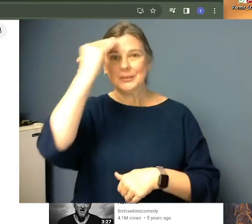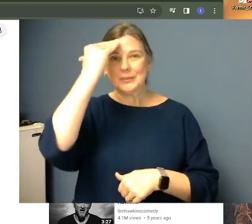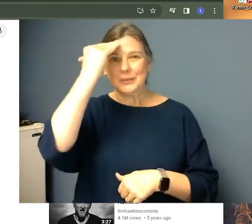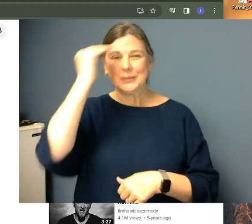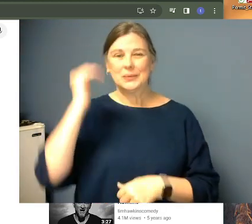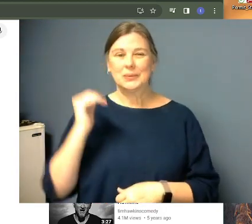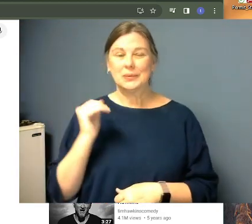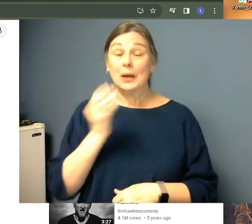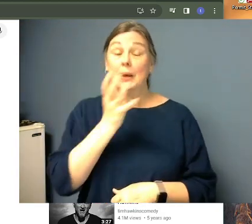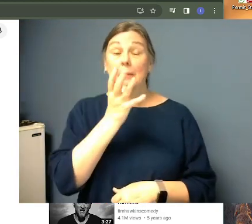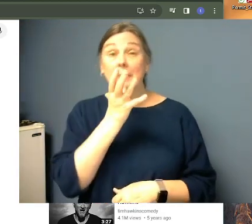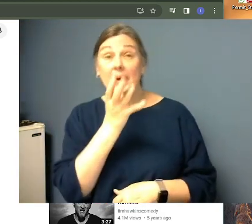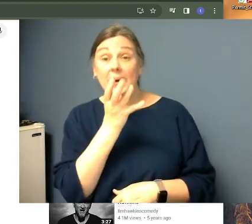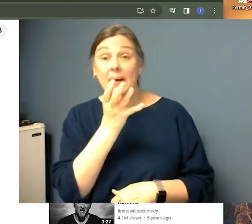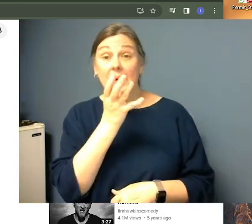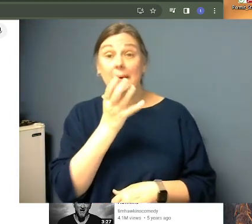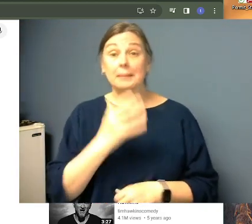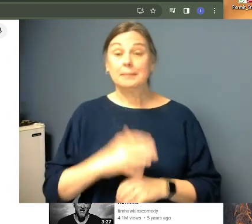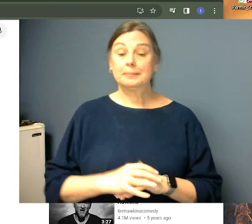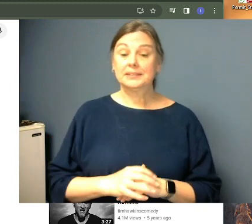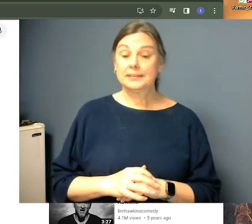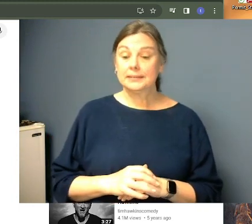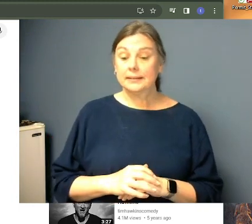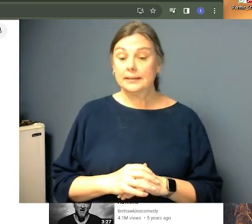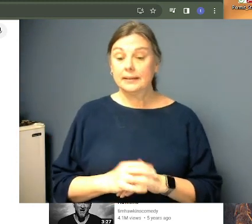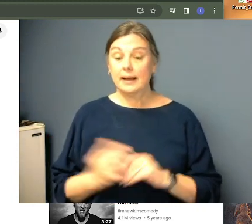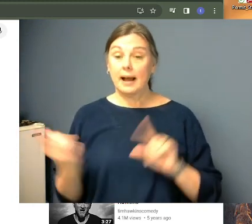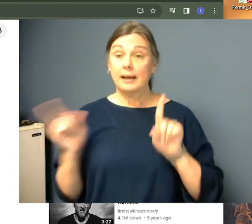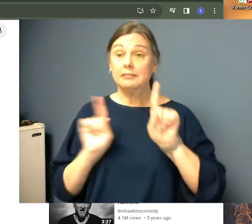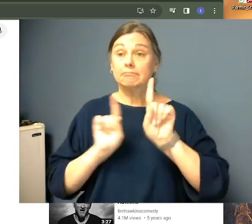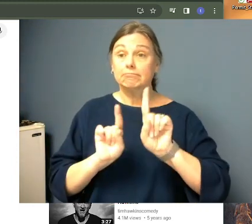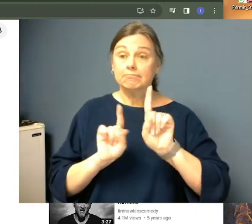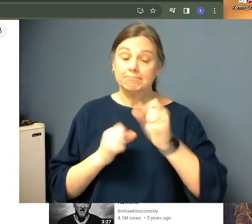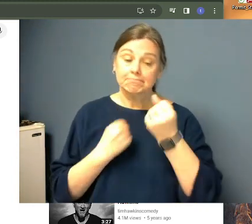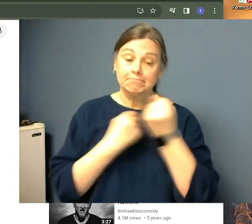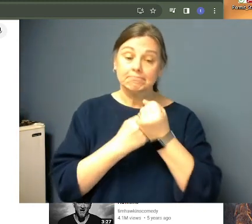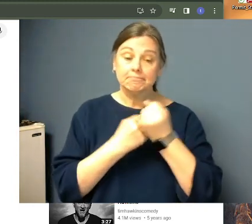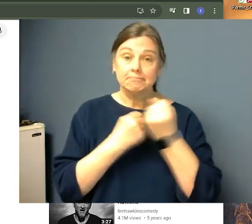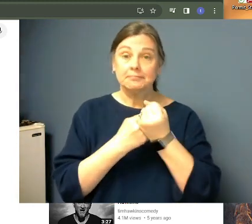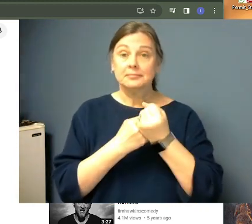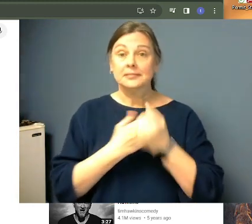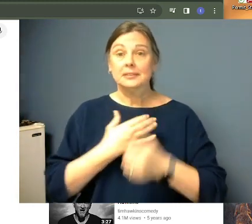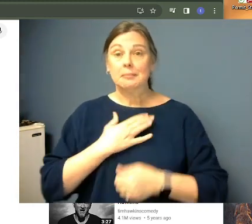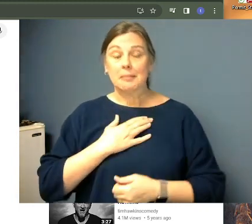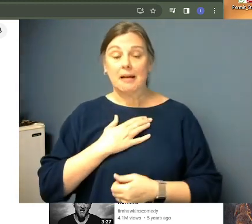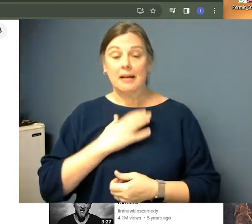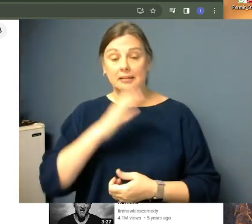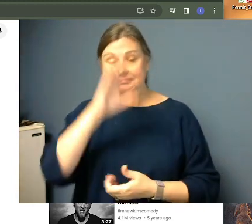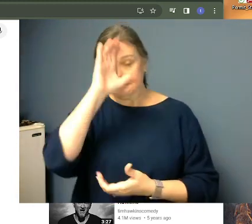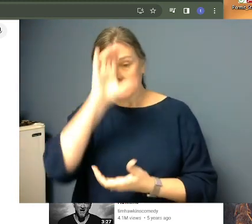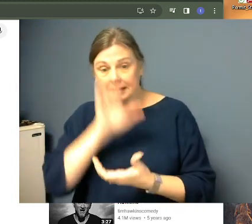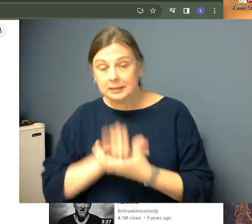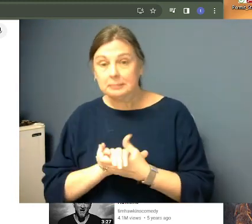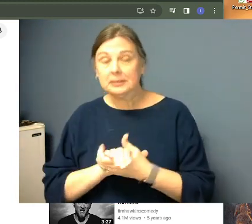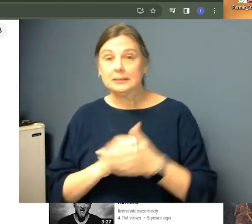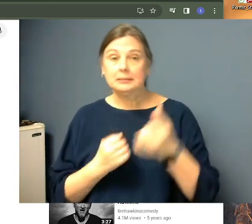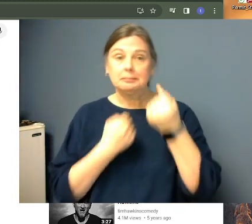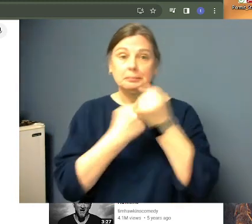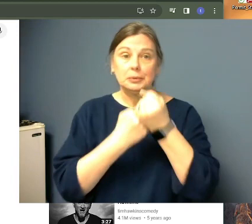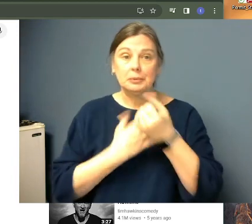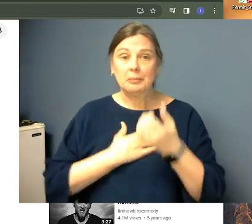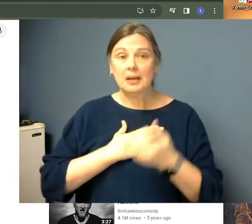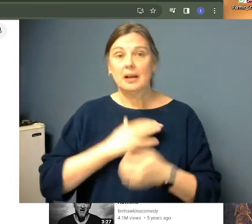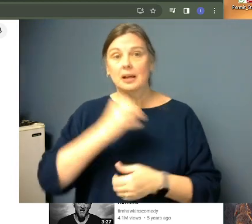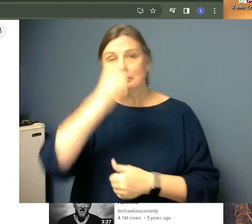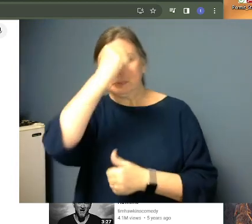there, you know, working alongside their husbands and fathers and brothers to support the war. But we